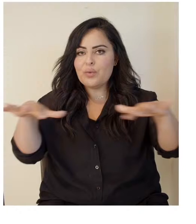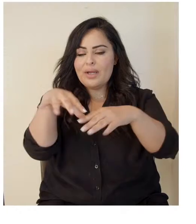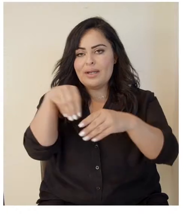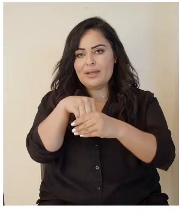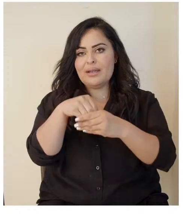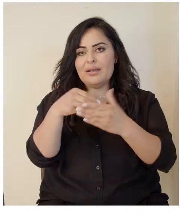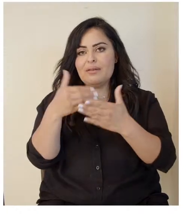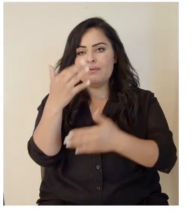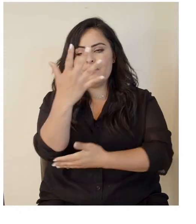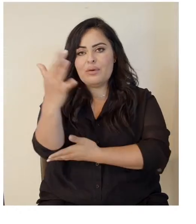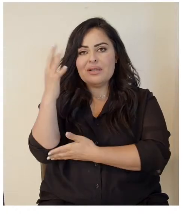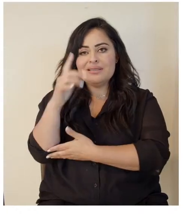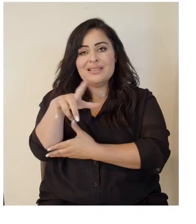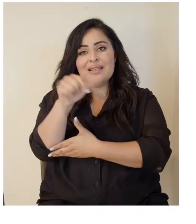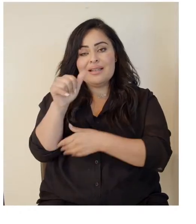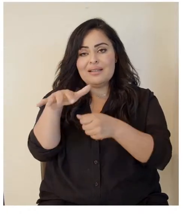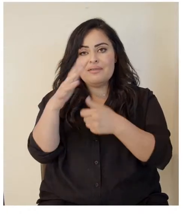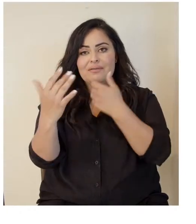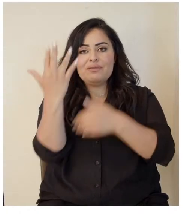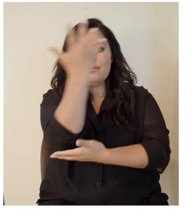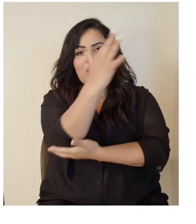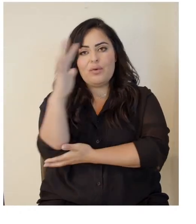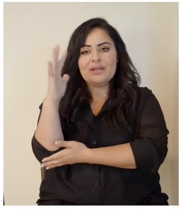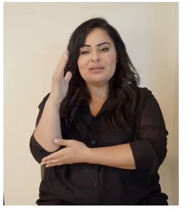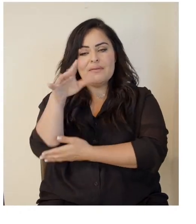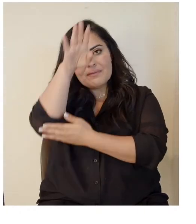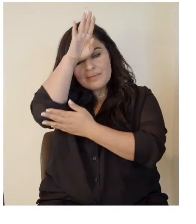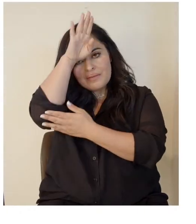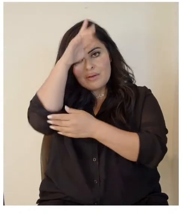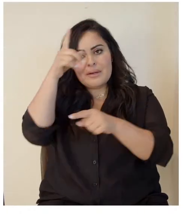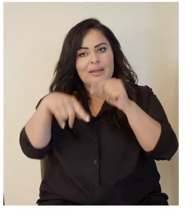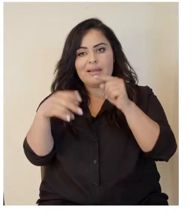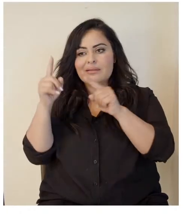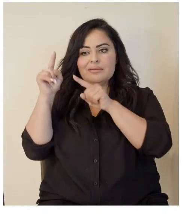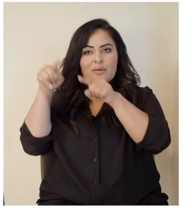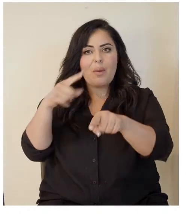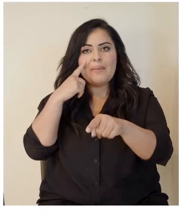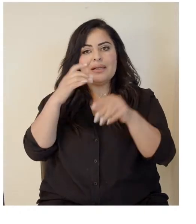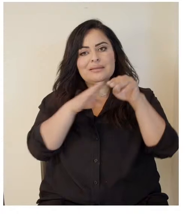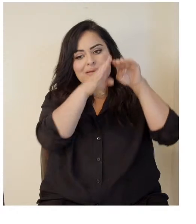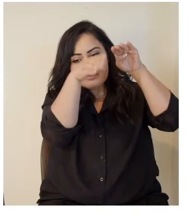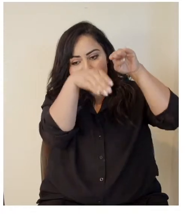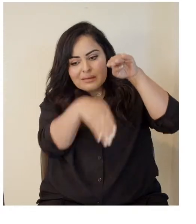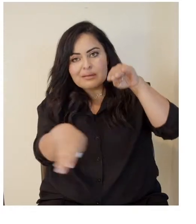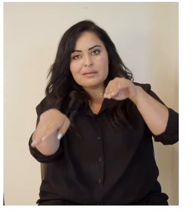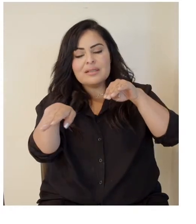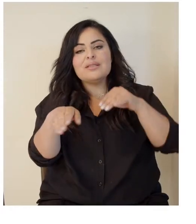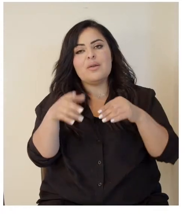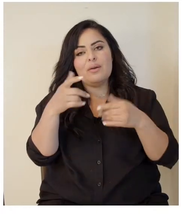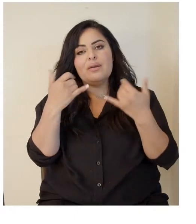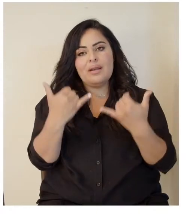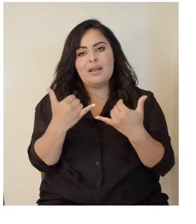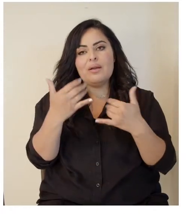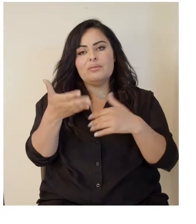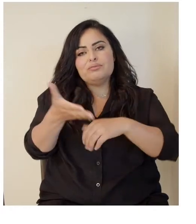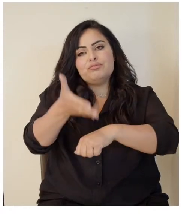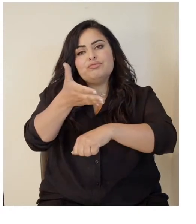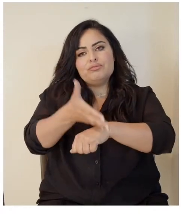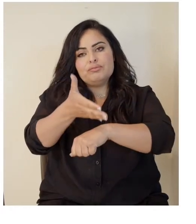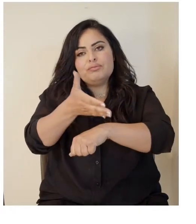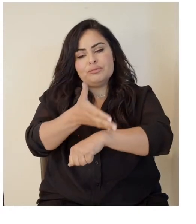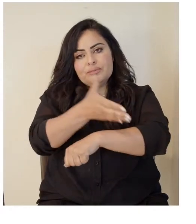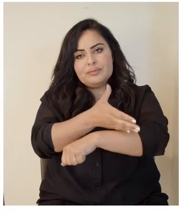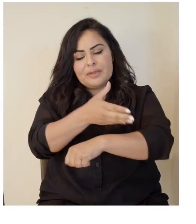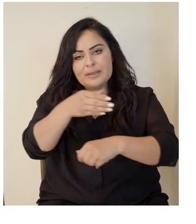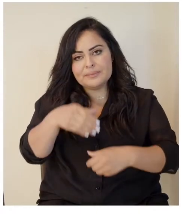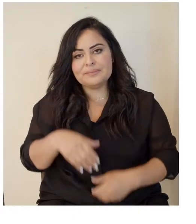It's the Angeles. It's steep. There's places where firefighters just can't go. So more to come on that in the coming days, but we're starting to make good progress along